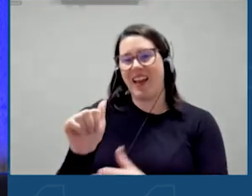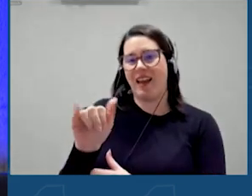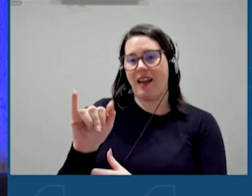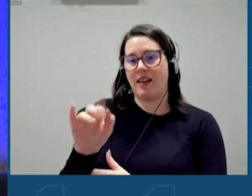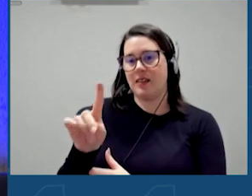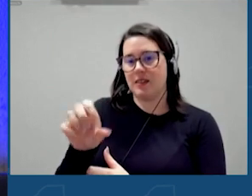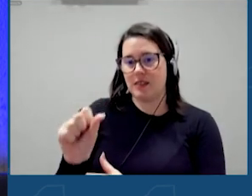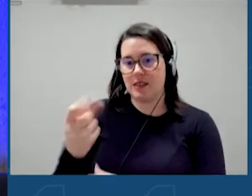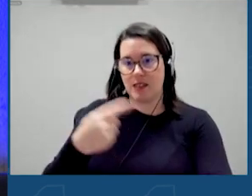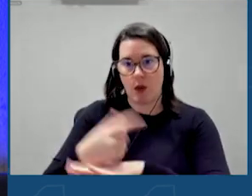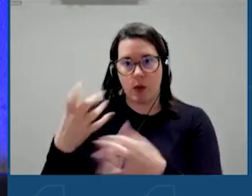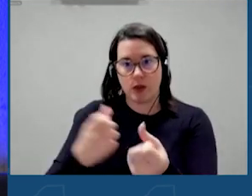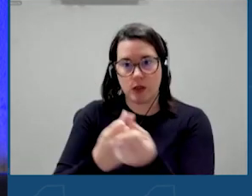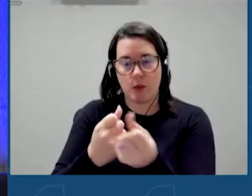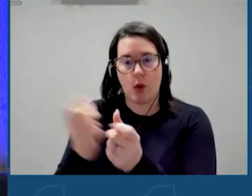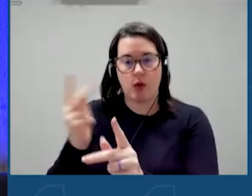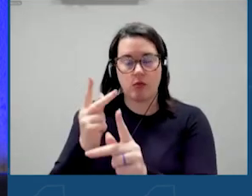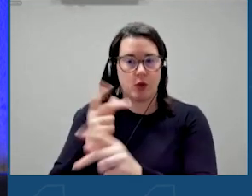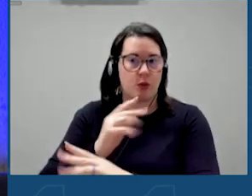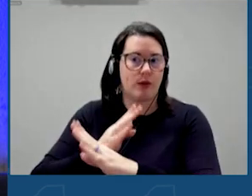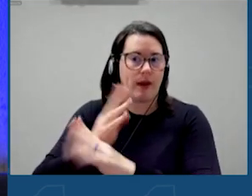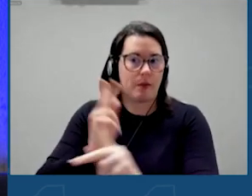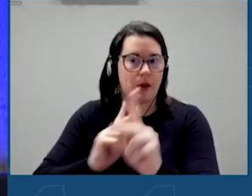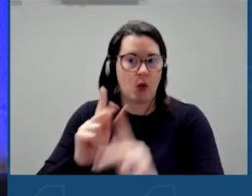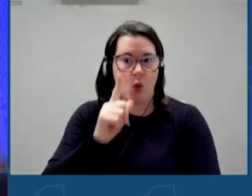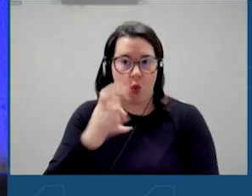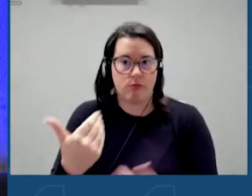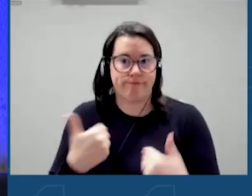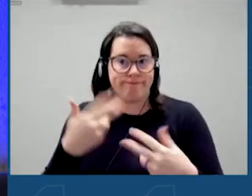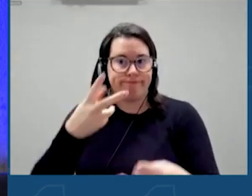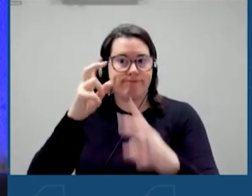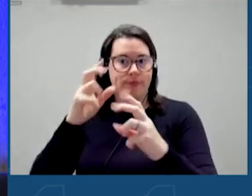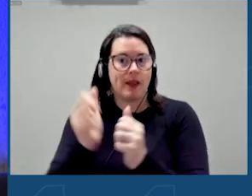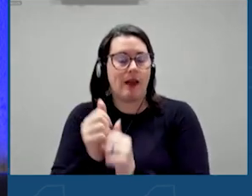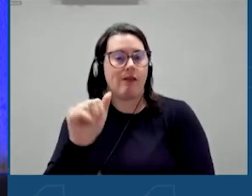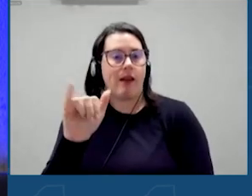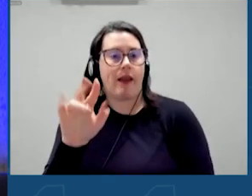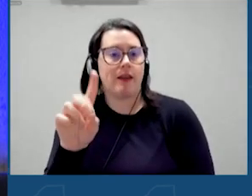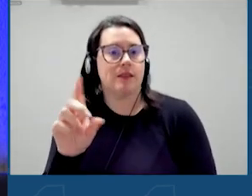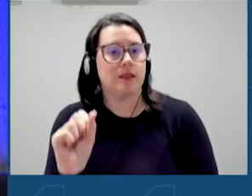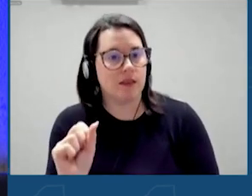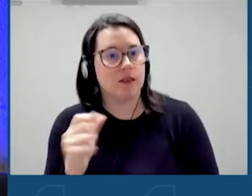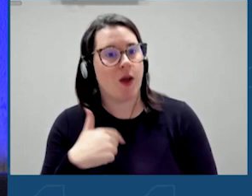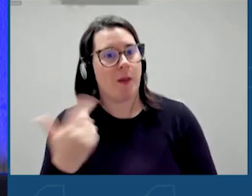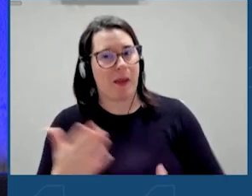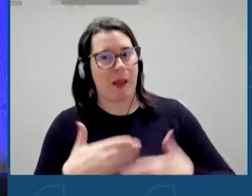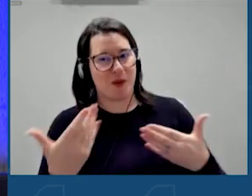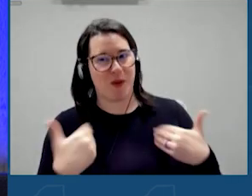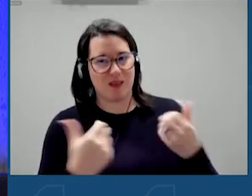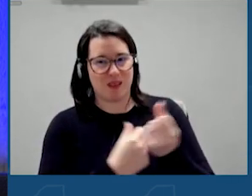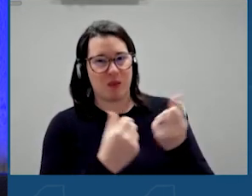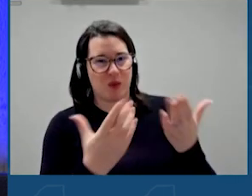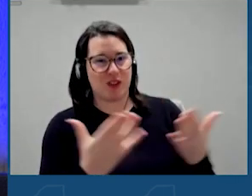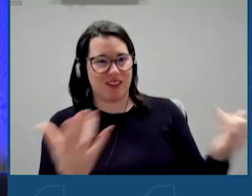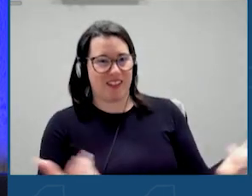efforts to protect people who are afflicted with AIDS. And so I'm happy to have our supporters here as well.